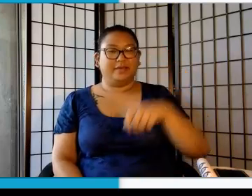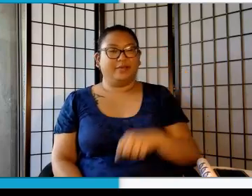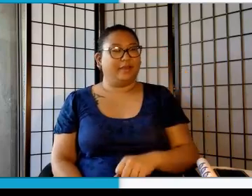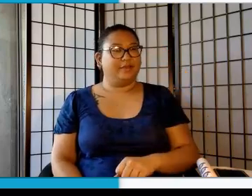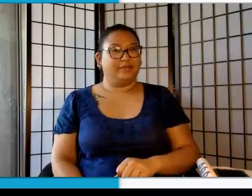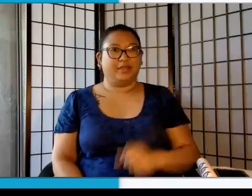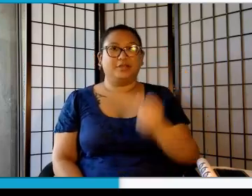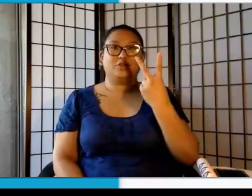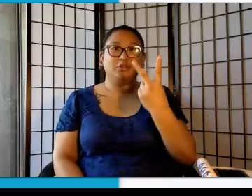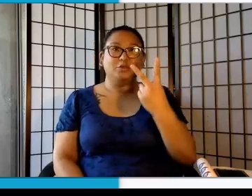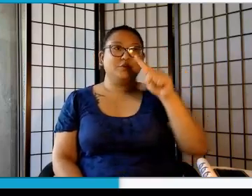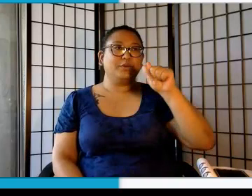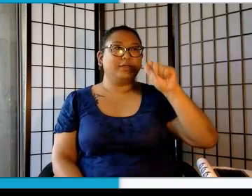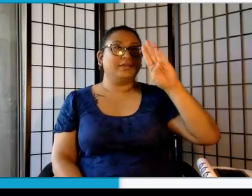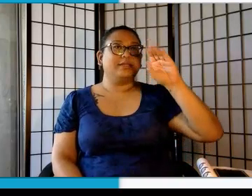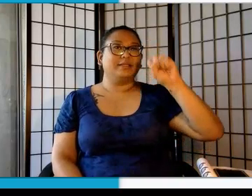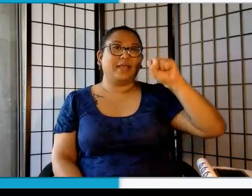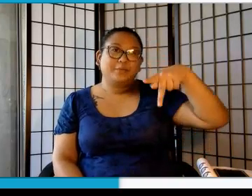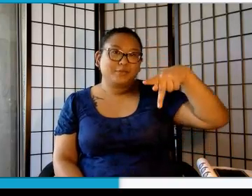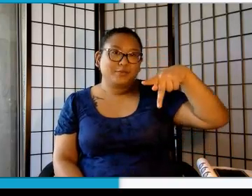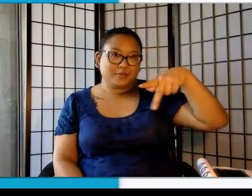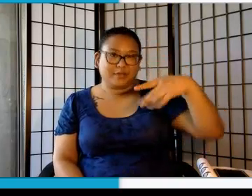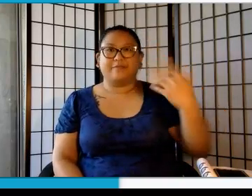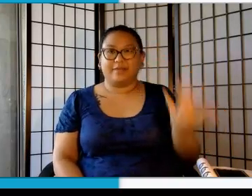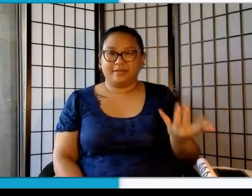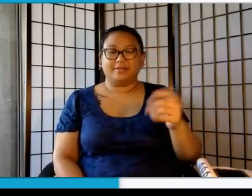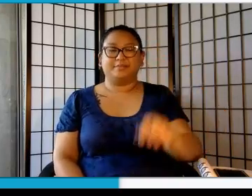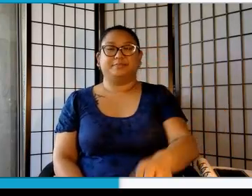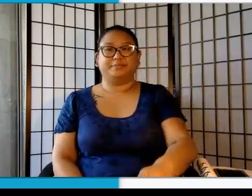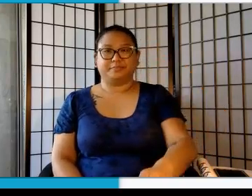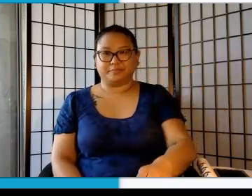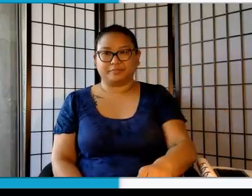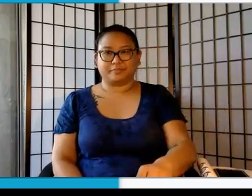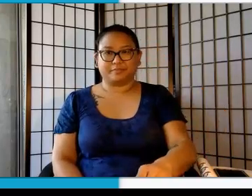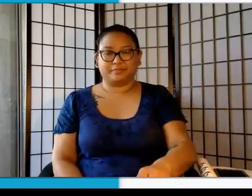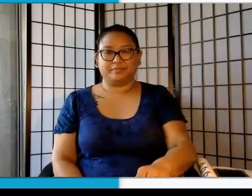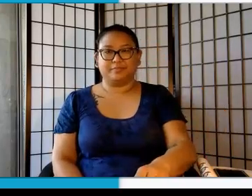TBSP. Okay, so you can say 2 tablespoons of this.